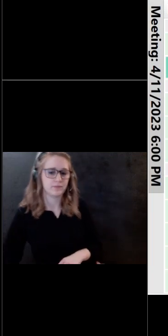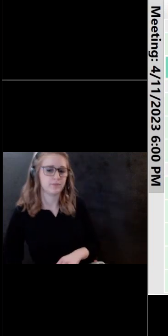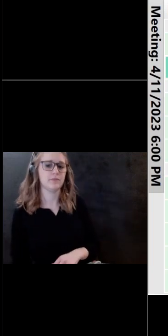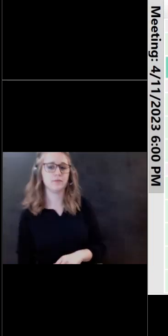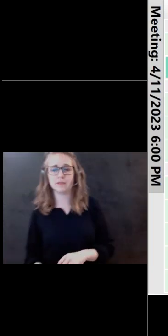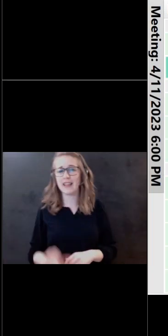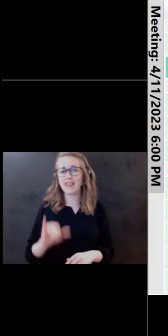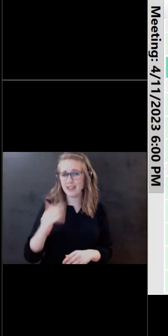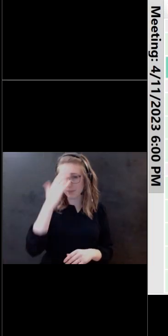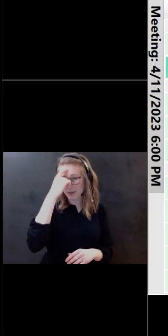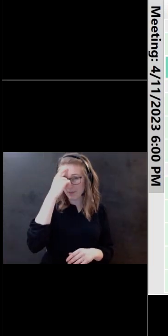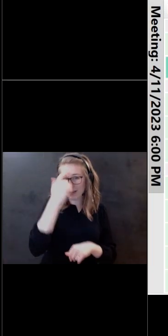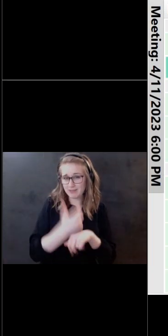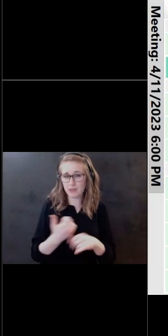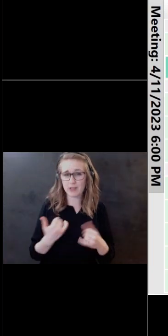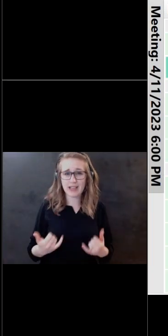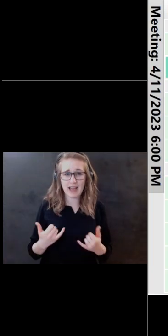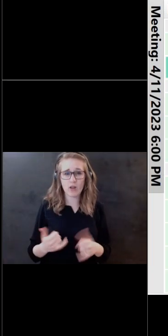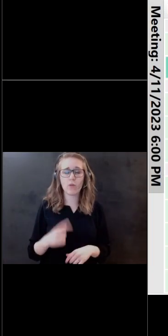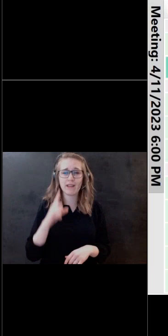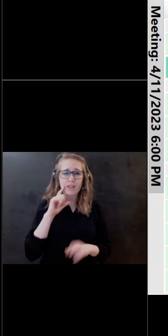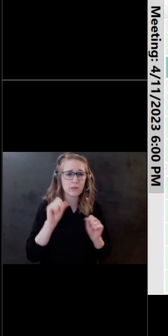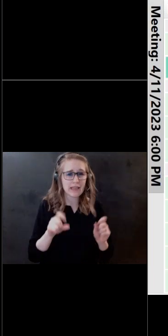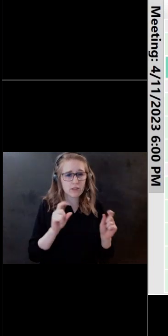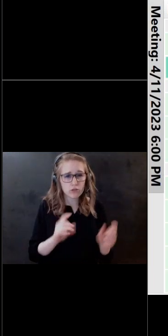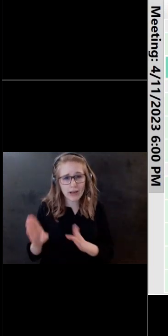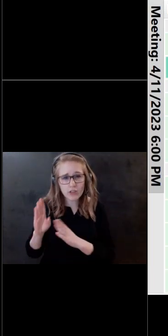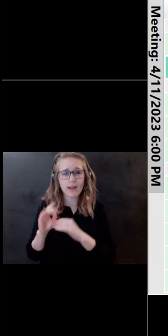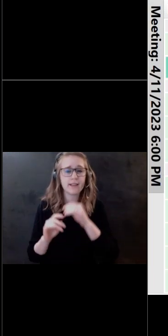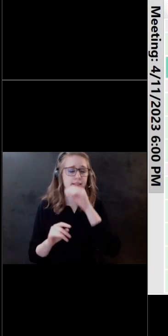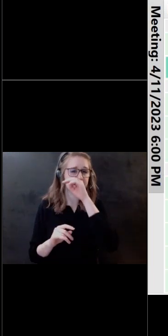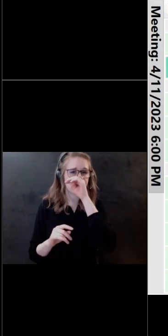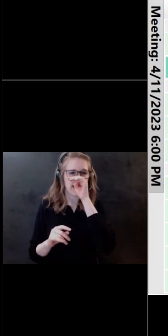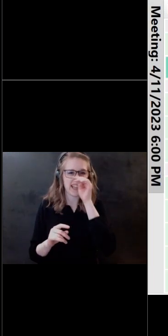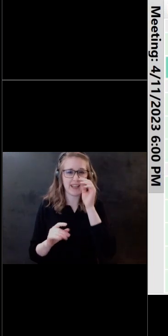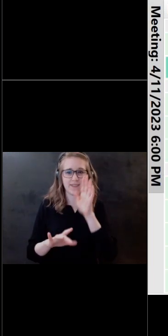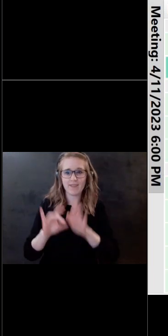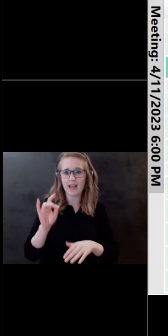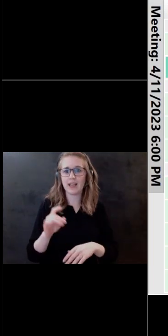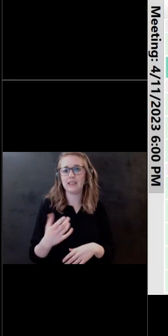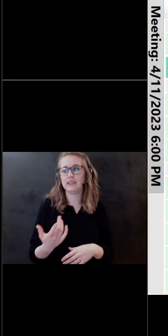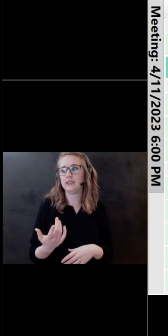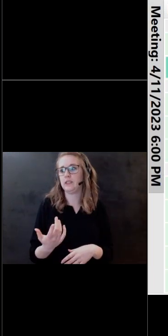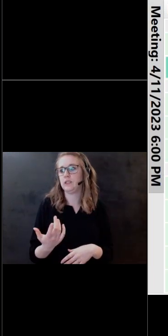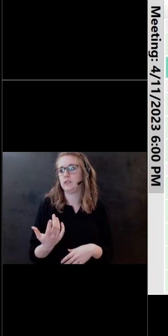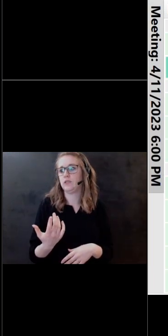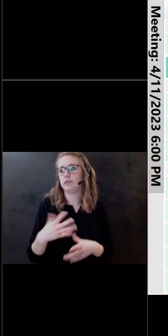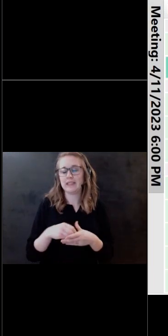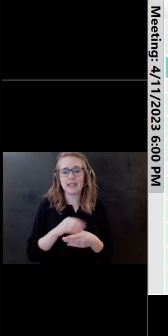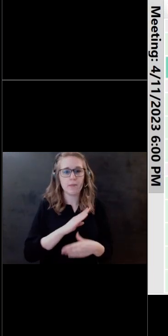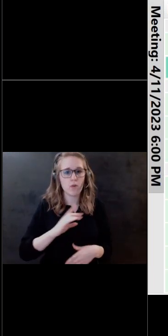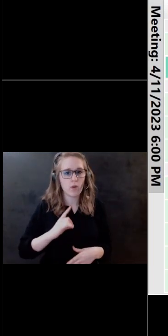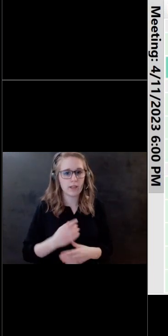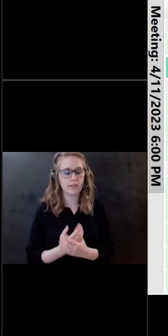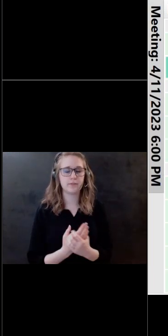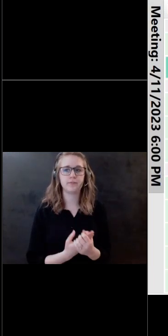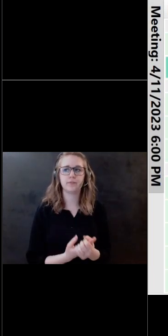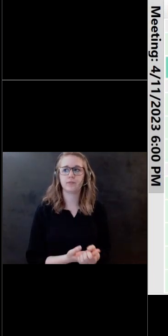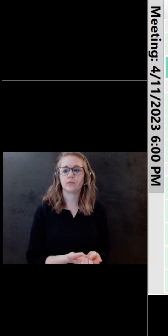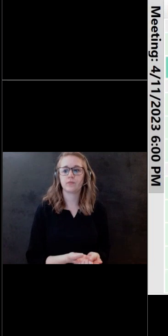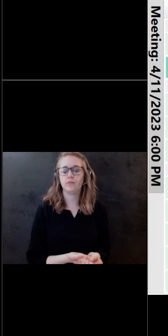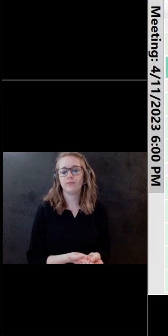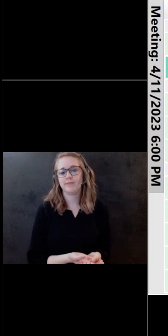is at. I think that we can strategize and find within our board, we could, if we could find,